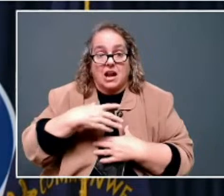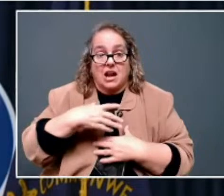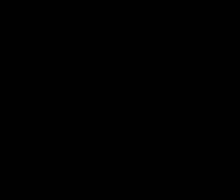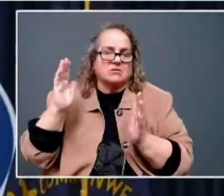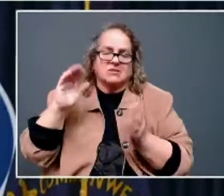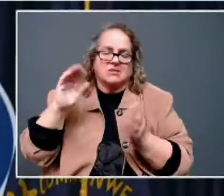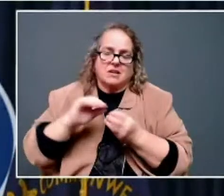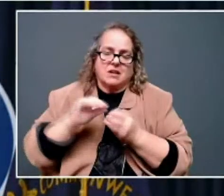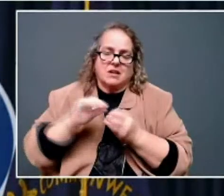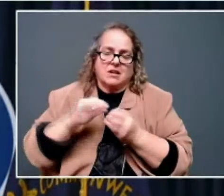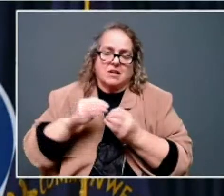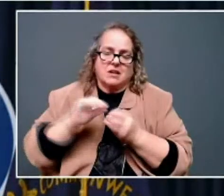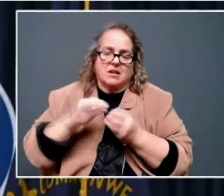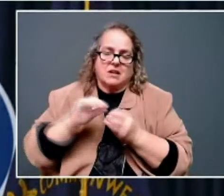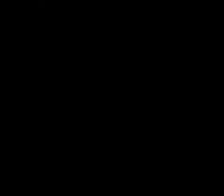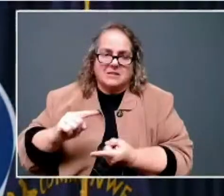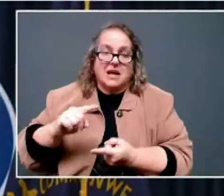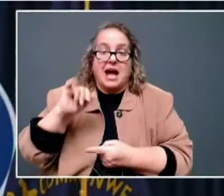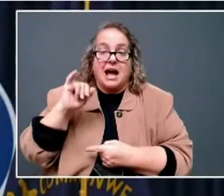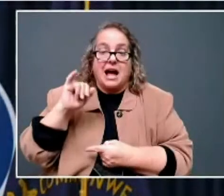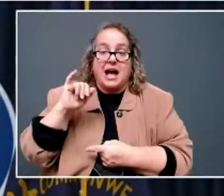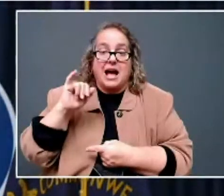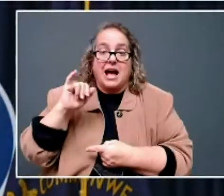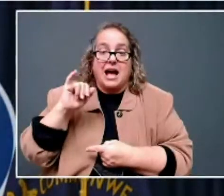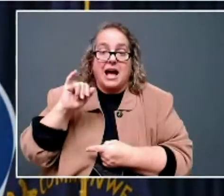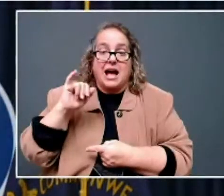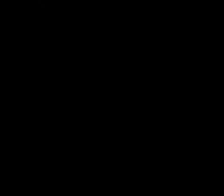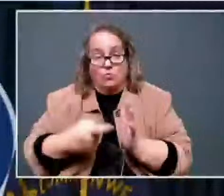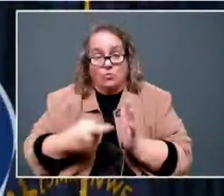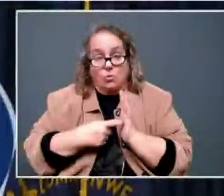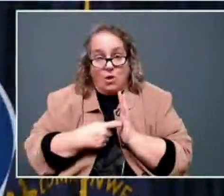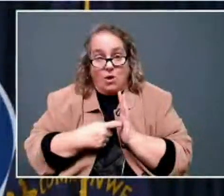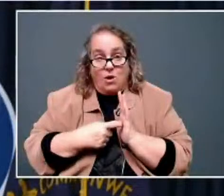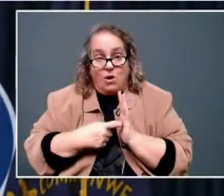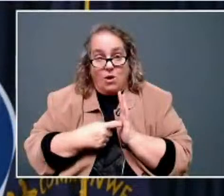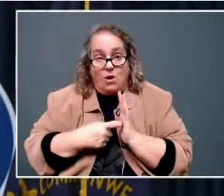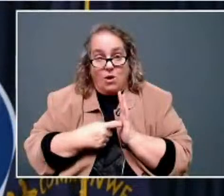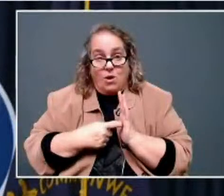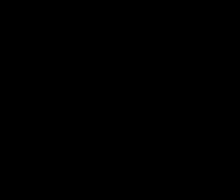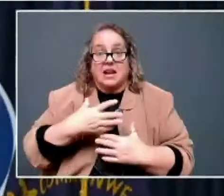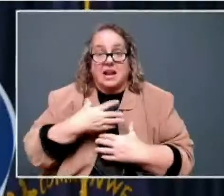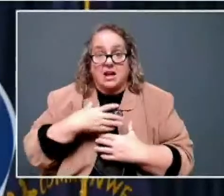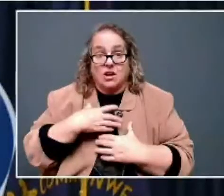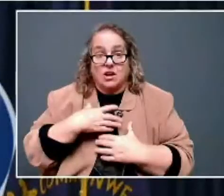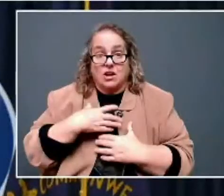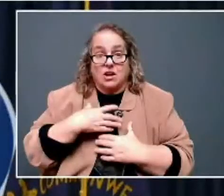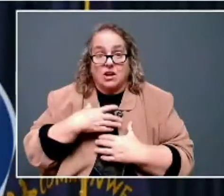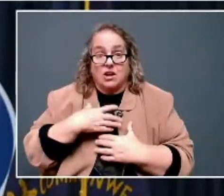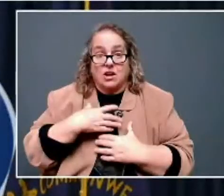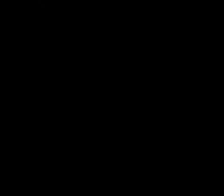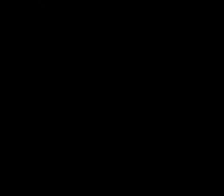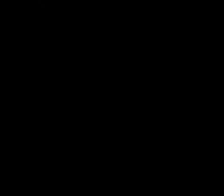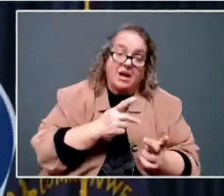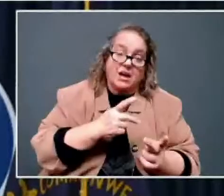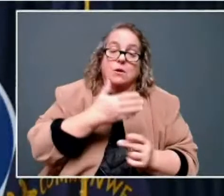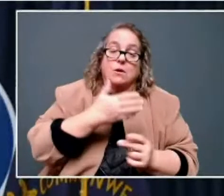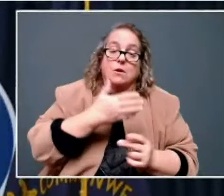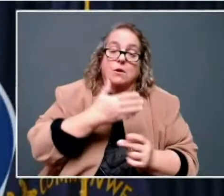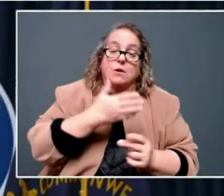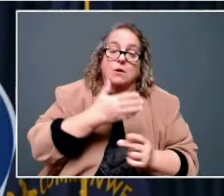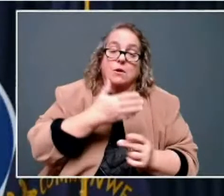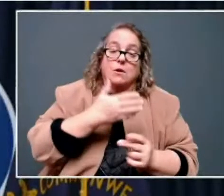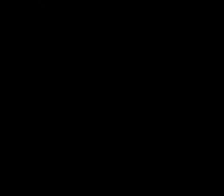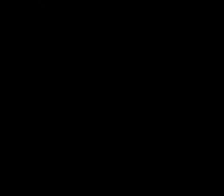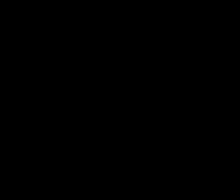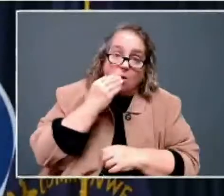the ICU and you require a ventilator, getting out and going back down that curve till you get better enough to go out to home or a rehabilitation